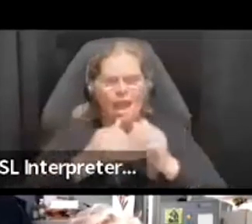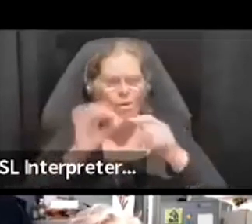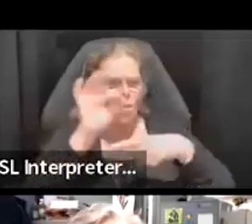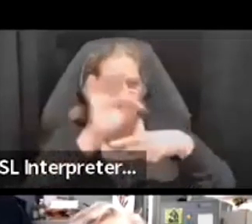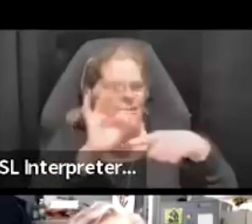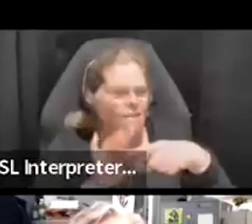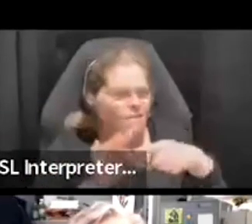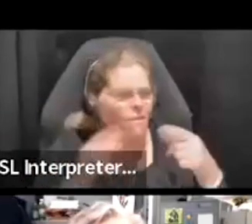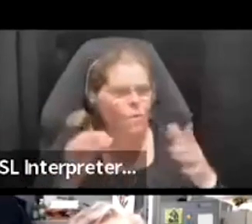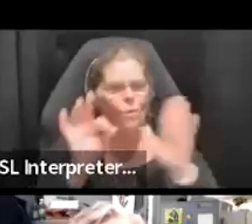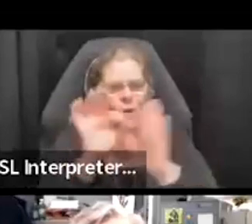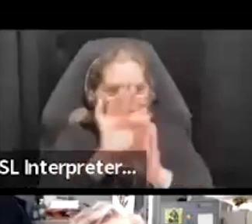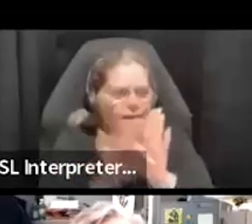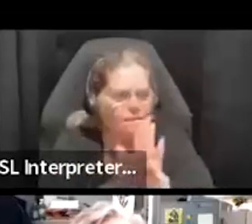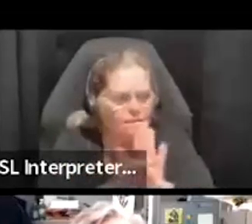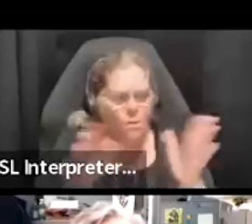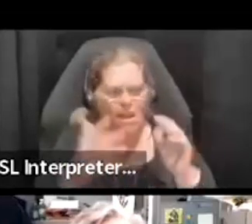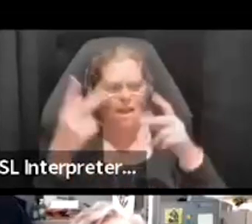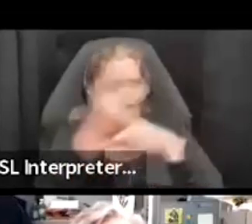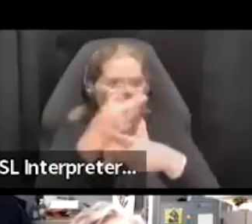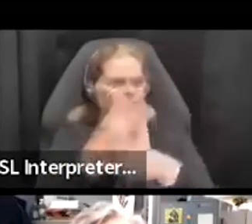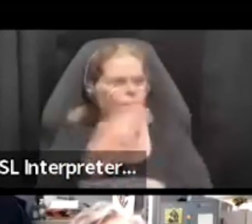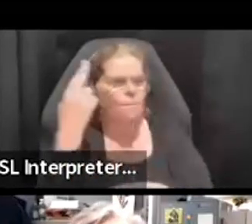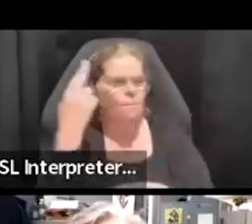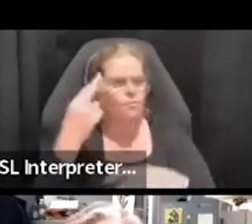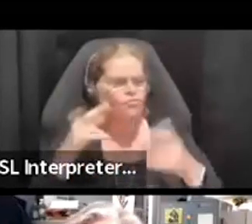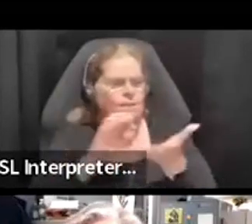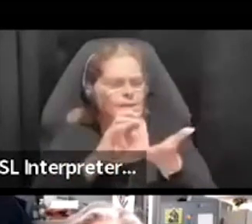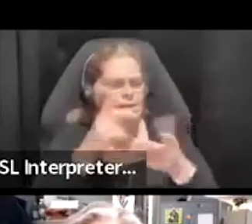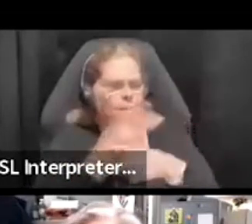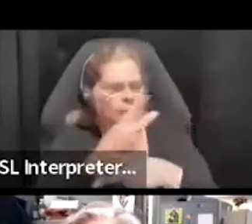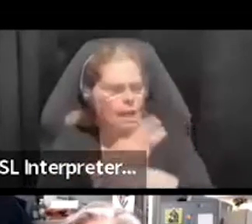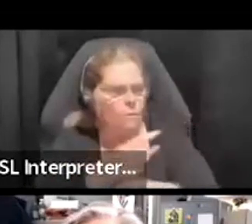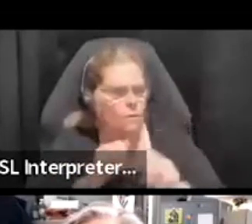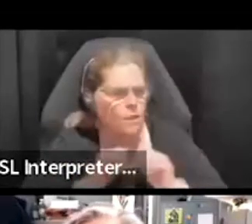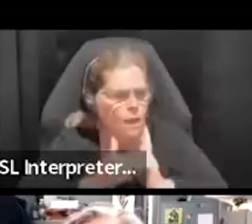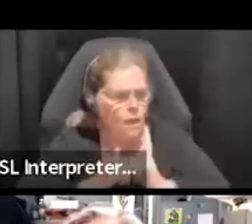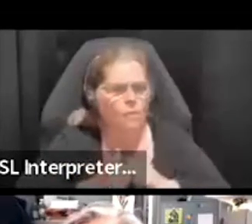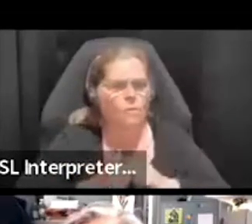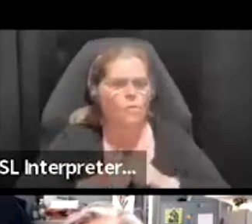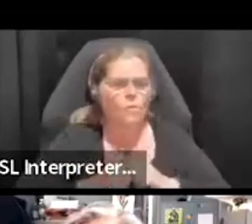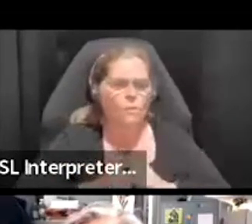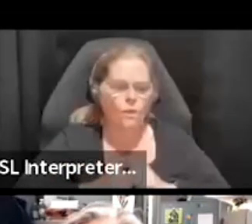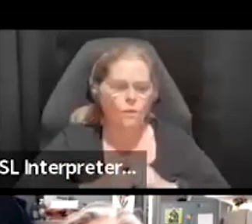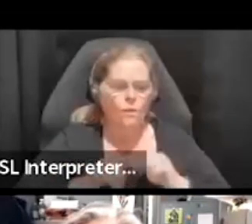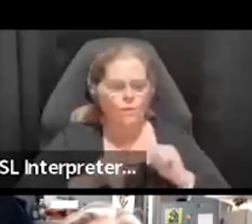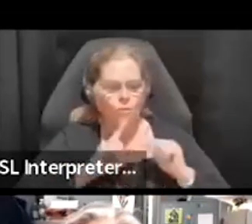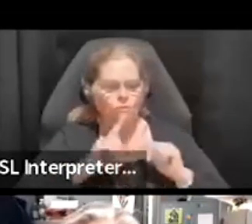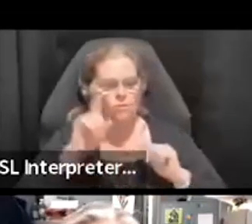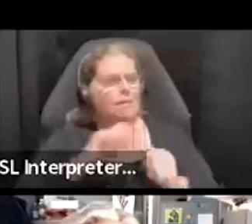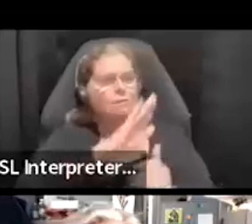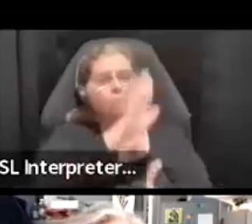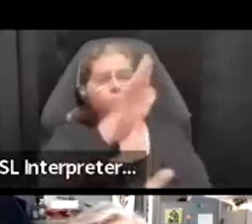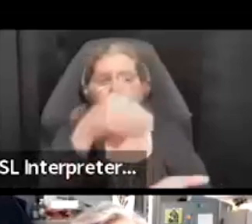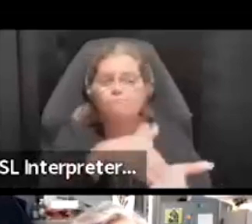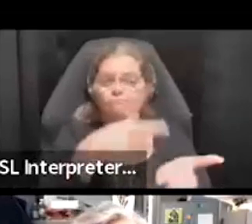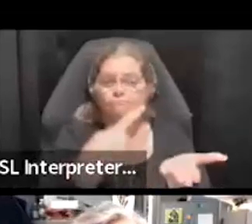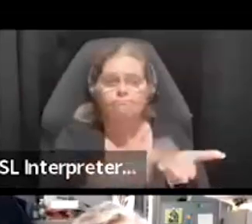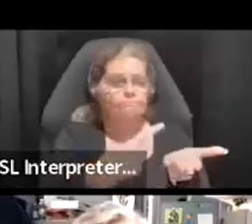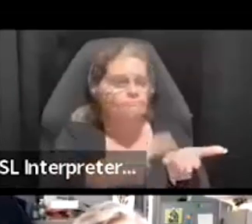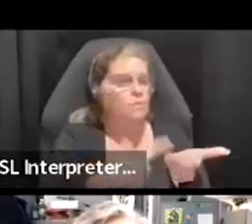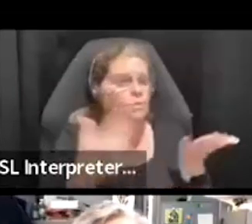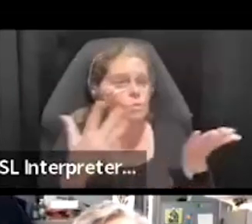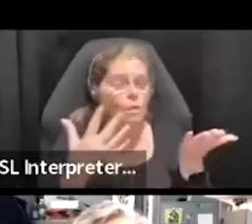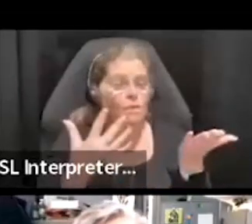be and the calculation overall. And that we really need to get to the center of the conversation being